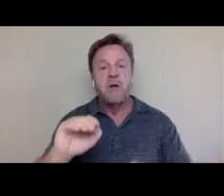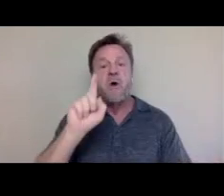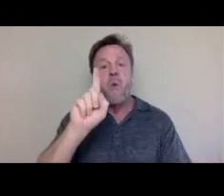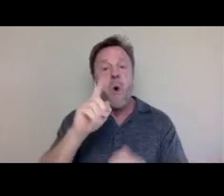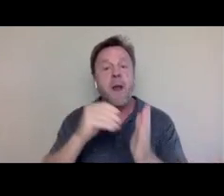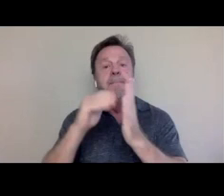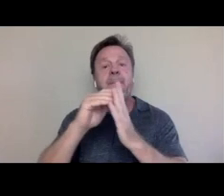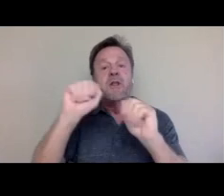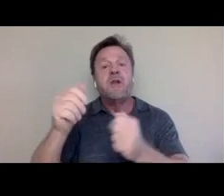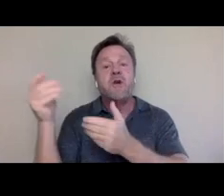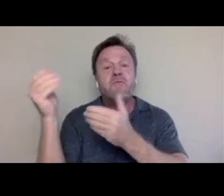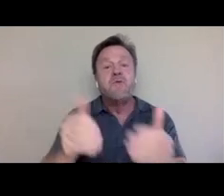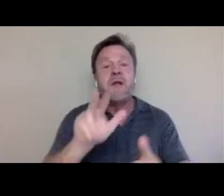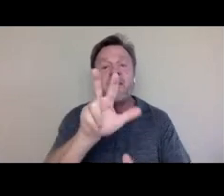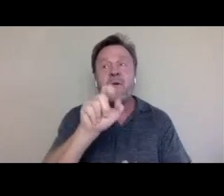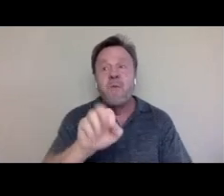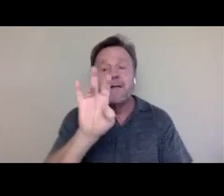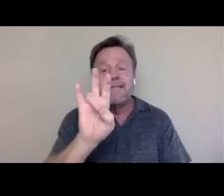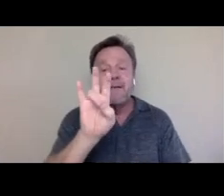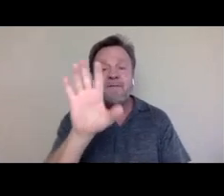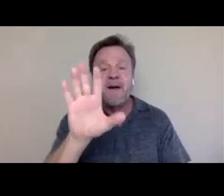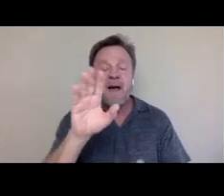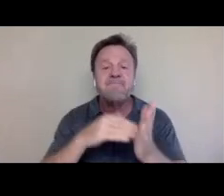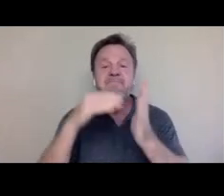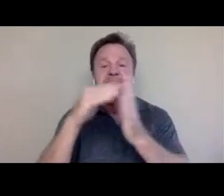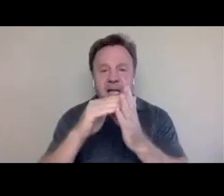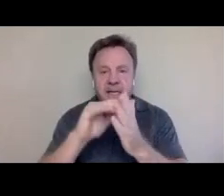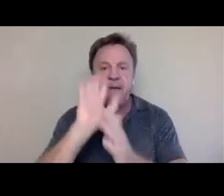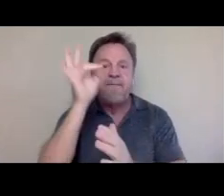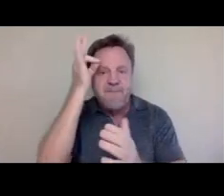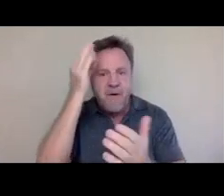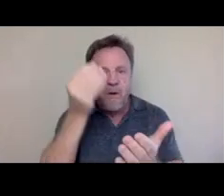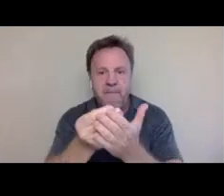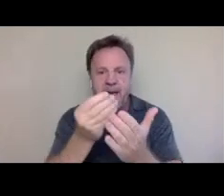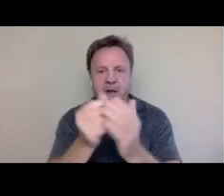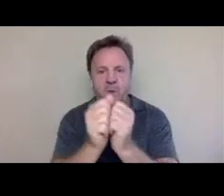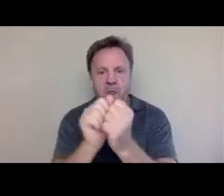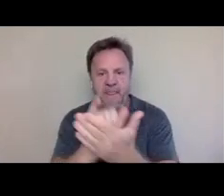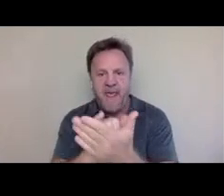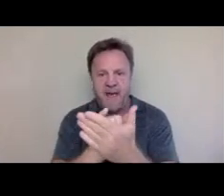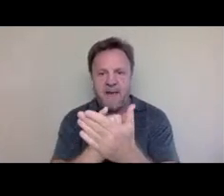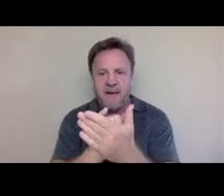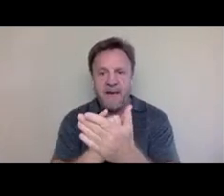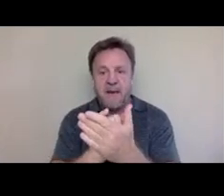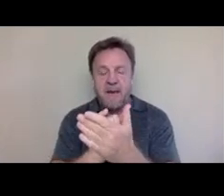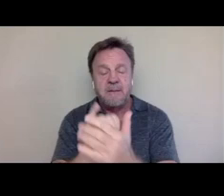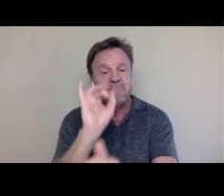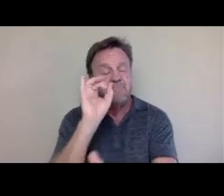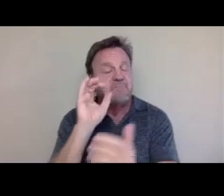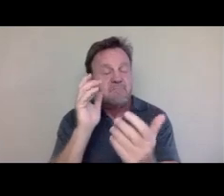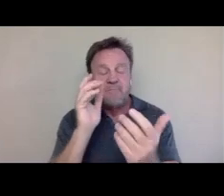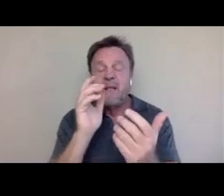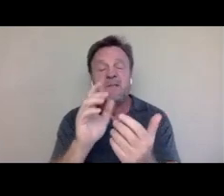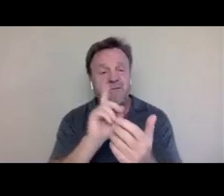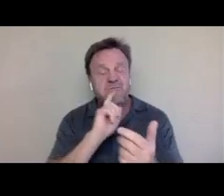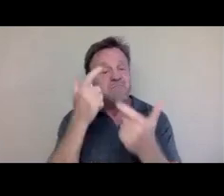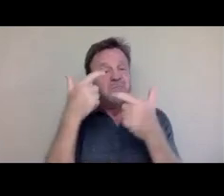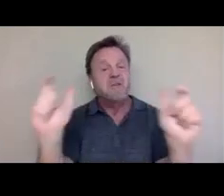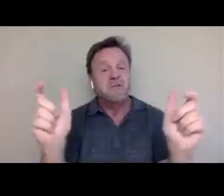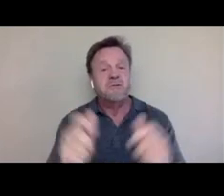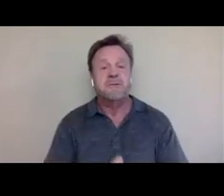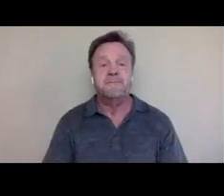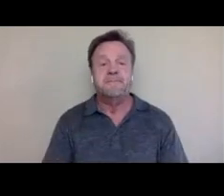bring $3.75 million federal dollars with it. Quite an advantage. Next slide, please.